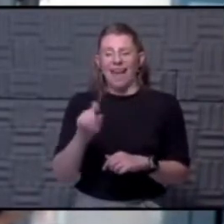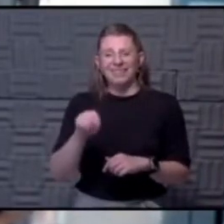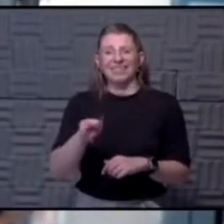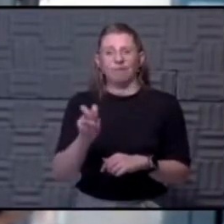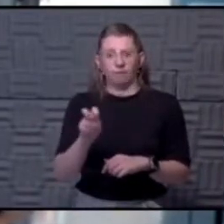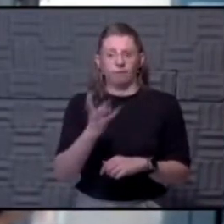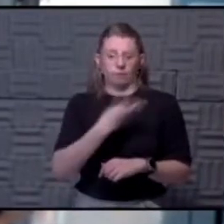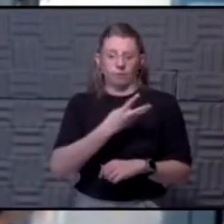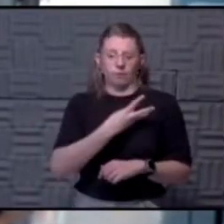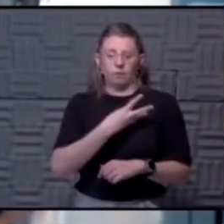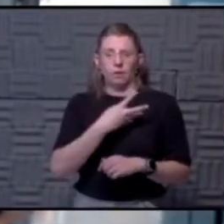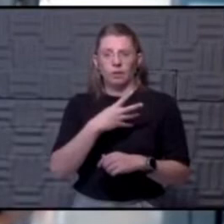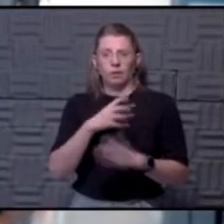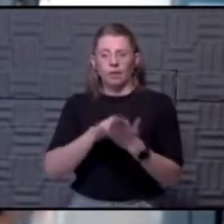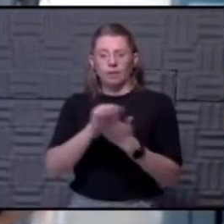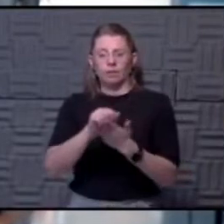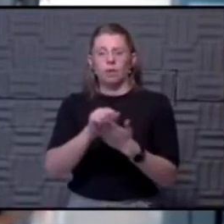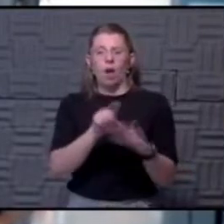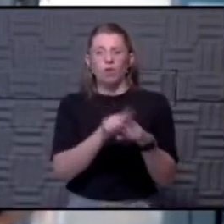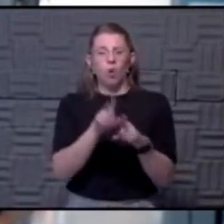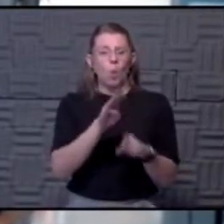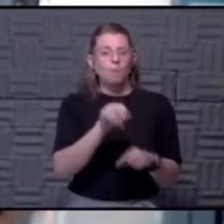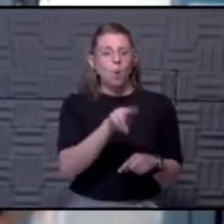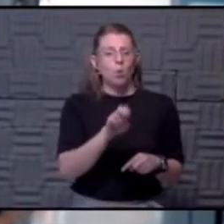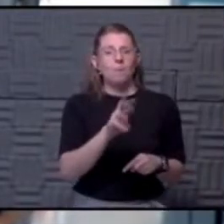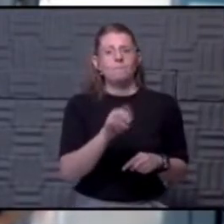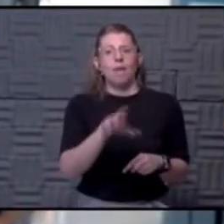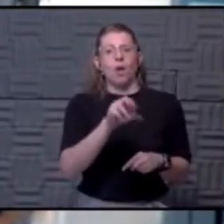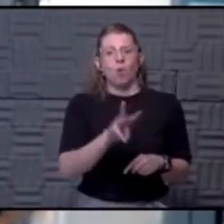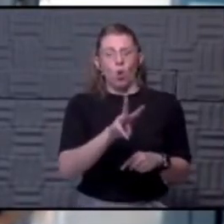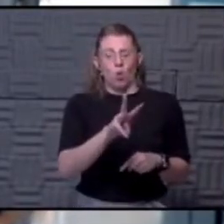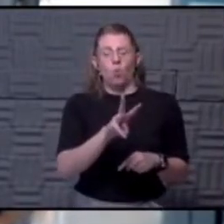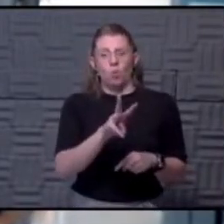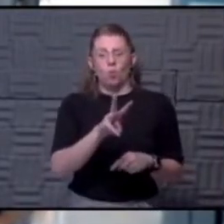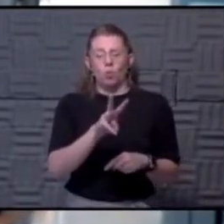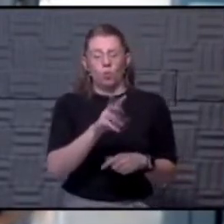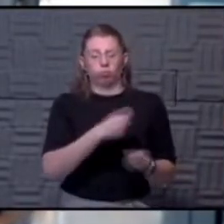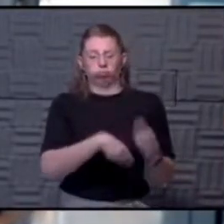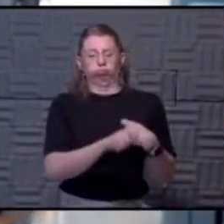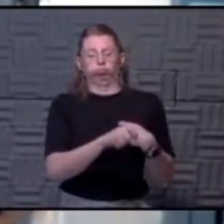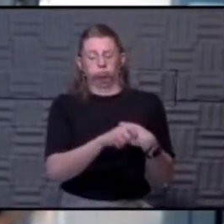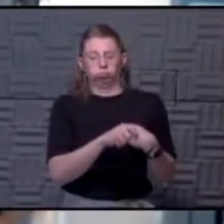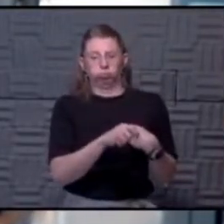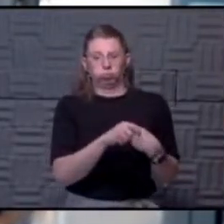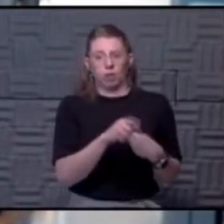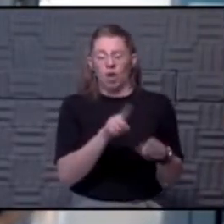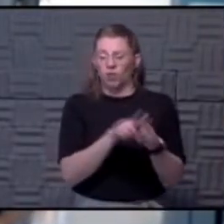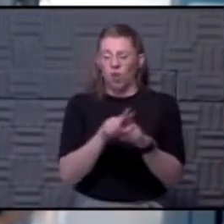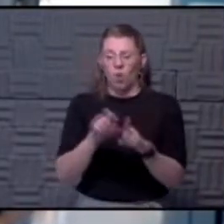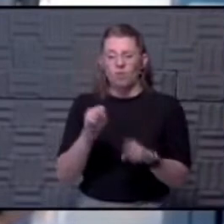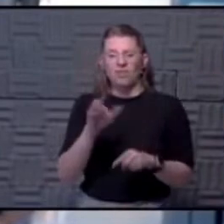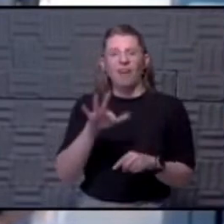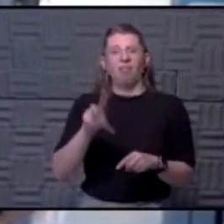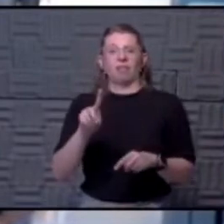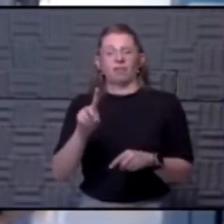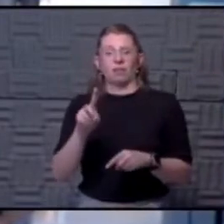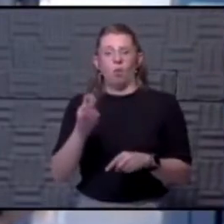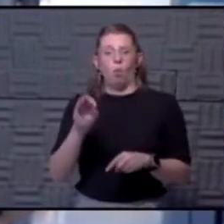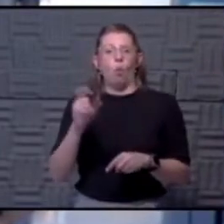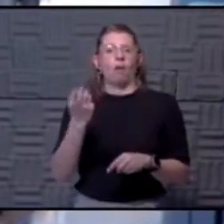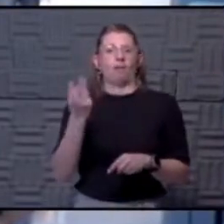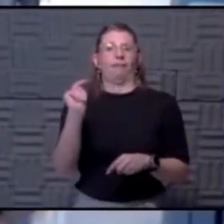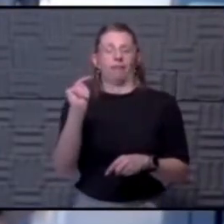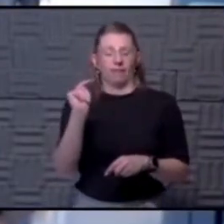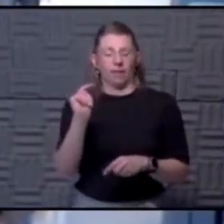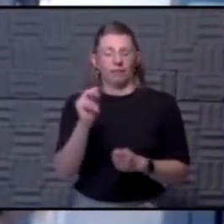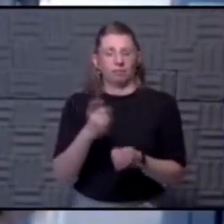bone marrow transplant survivors, because bone marrow transplant survivors, and really for that matter, solid organ transplant people on immunosuppressives,